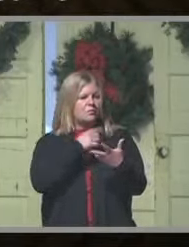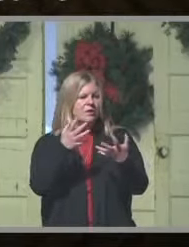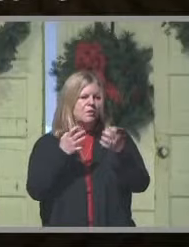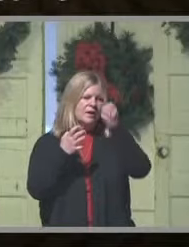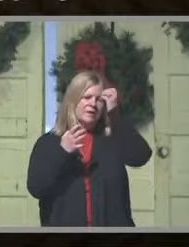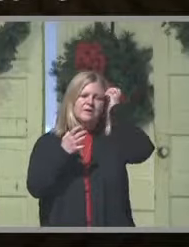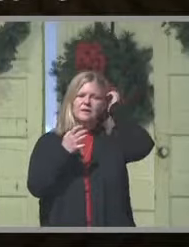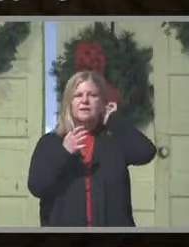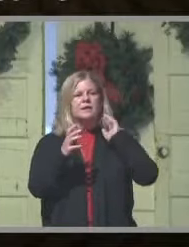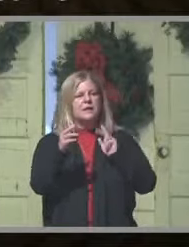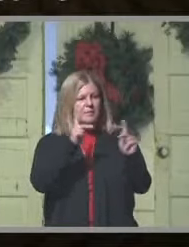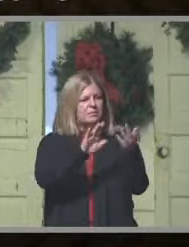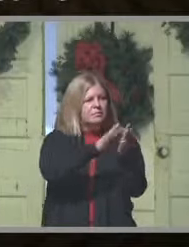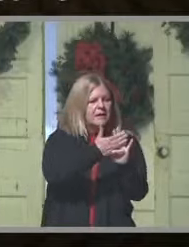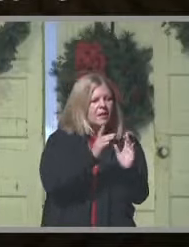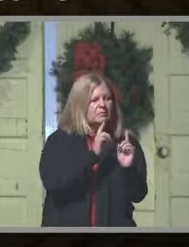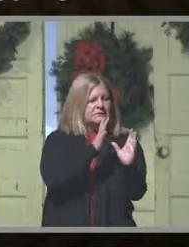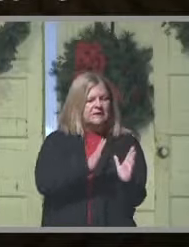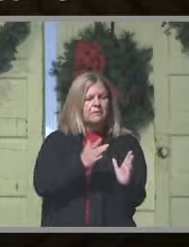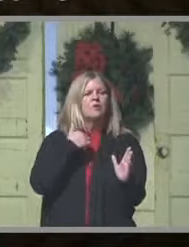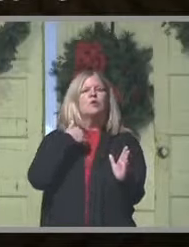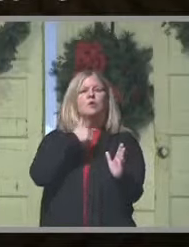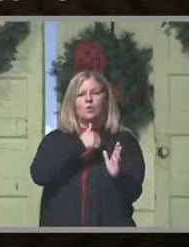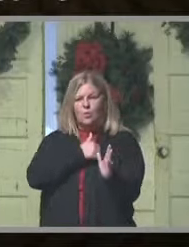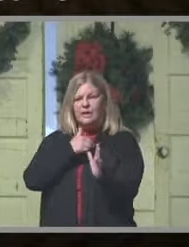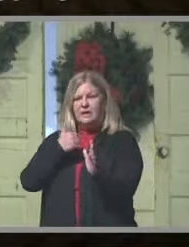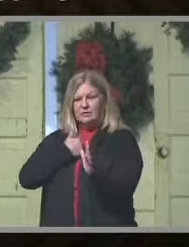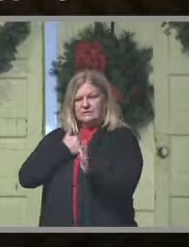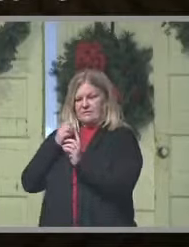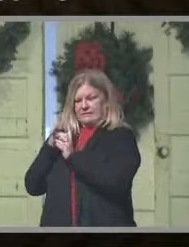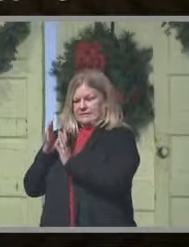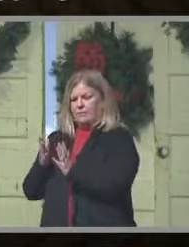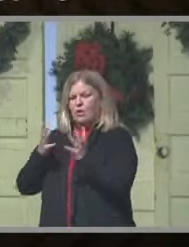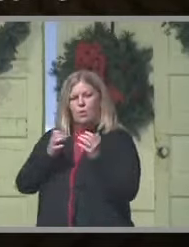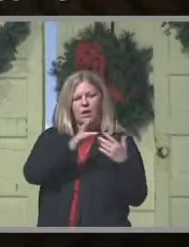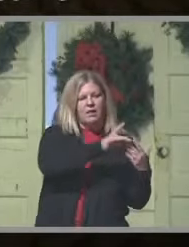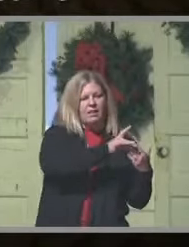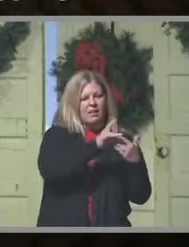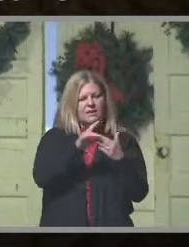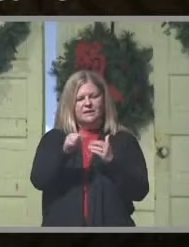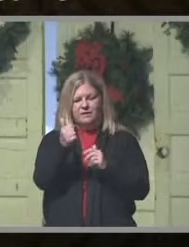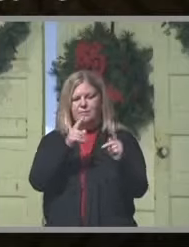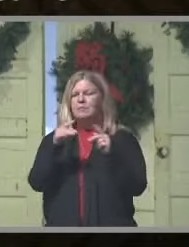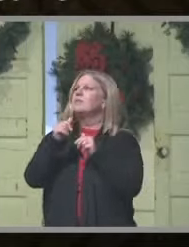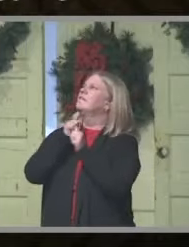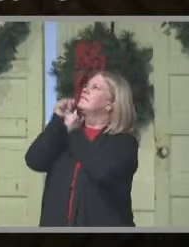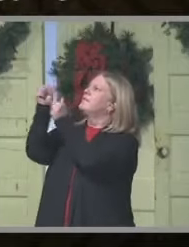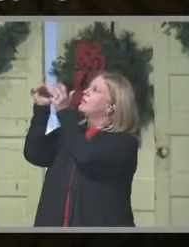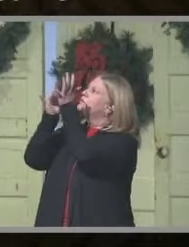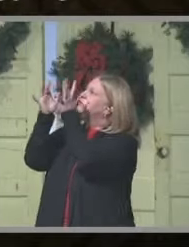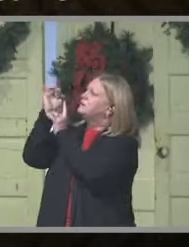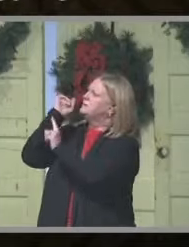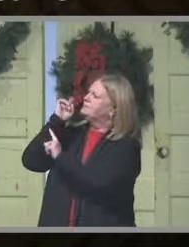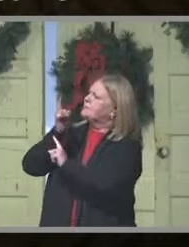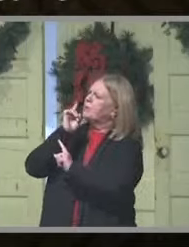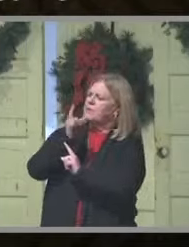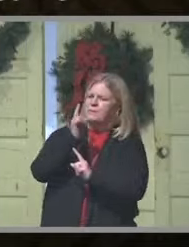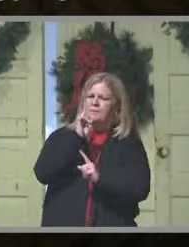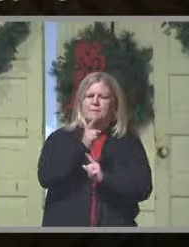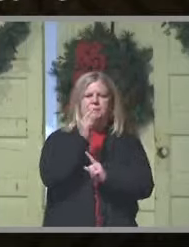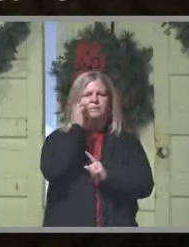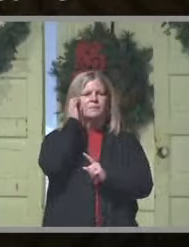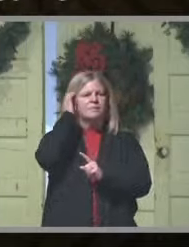we are. We are disciples who make disciples by guiding all people to follow Jesus moment by